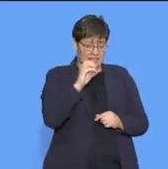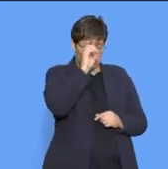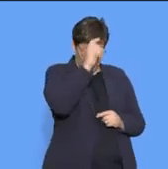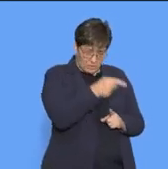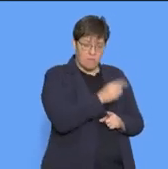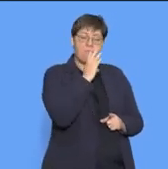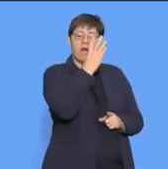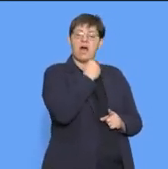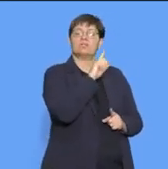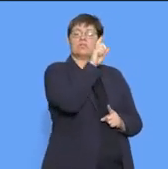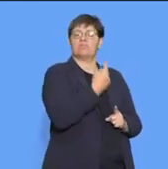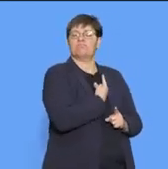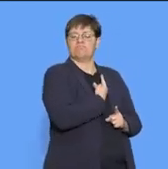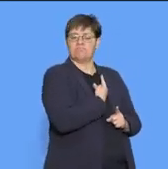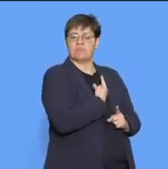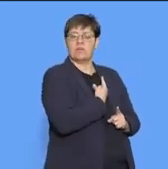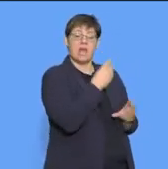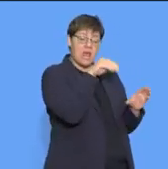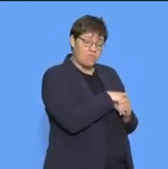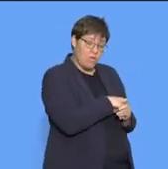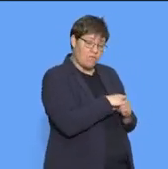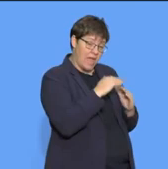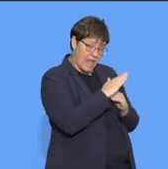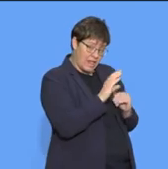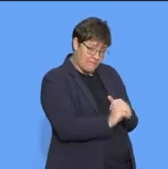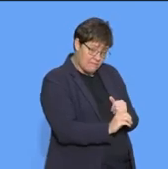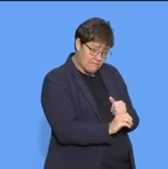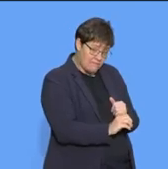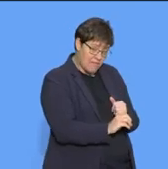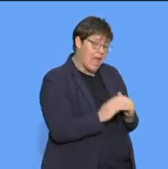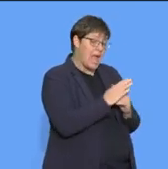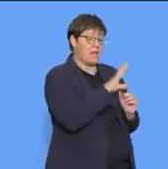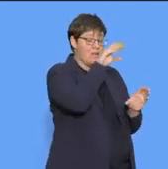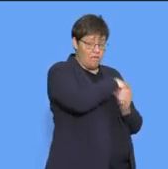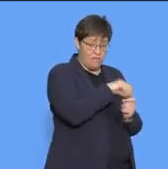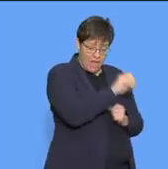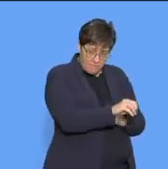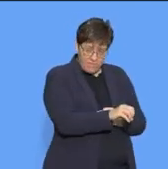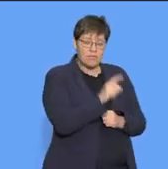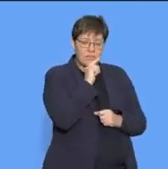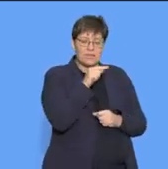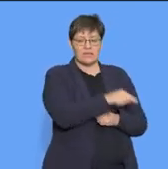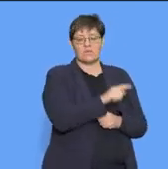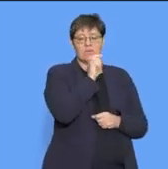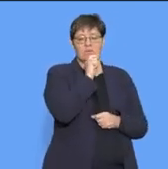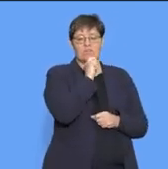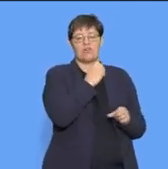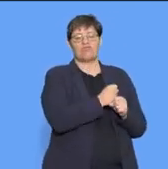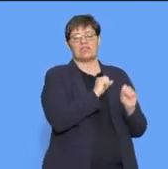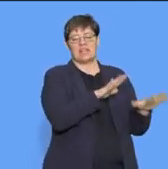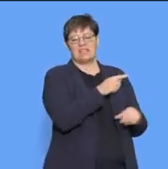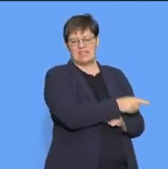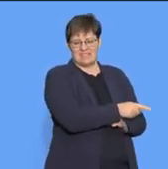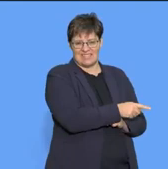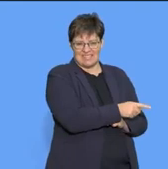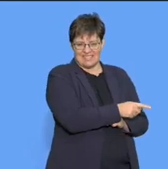right angled, we ask ourselves the question, does it involve angles? If it does involve angles, then we go back to using